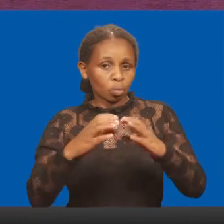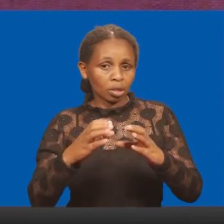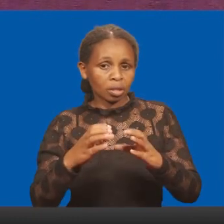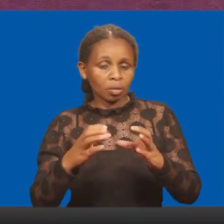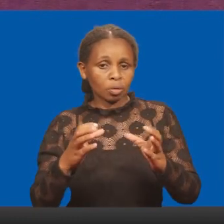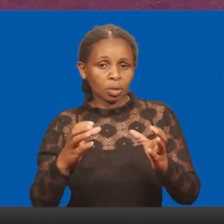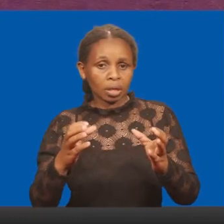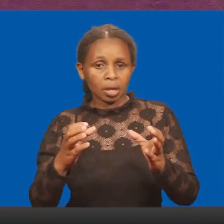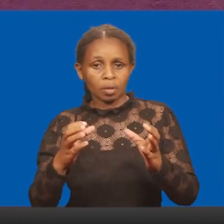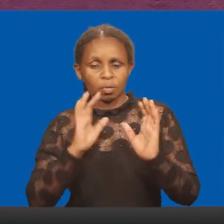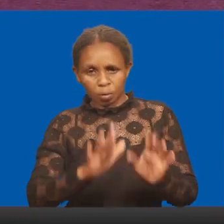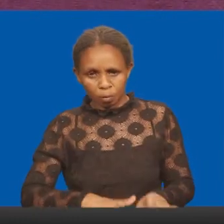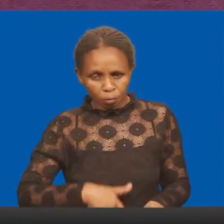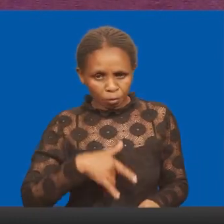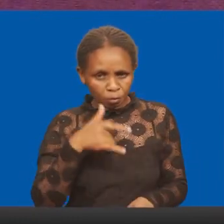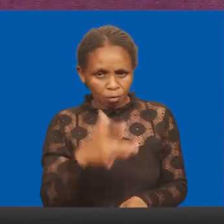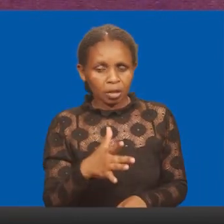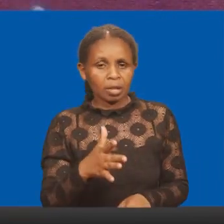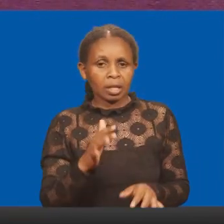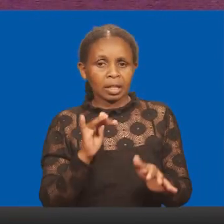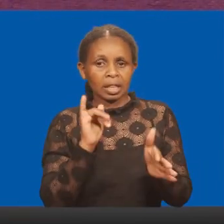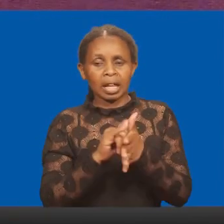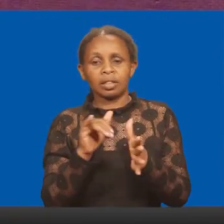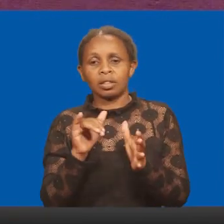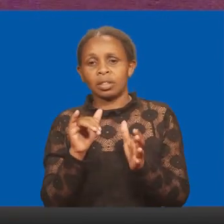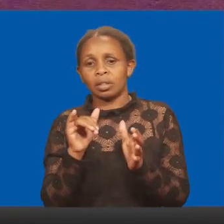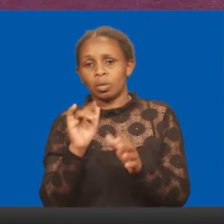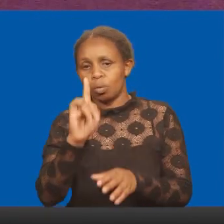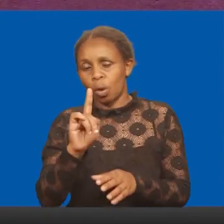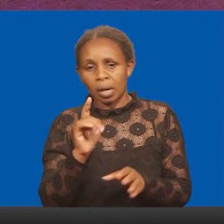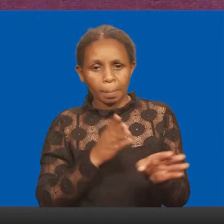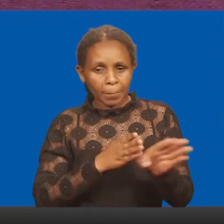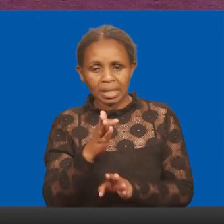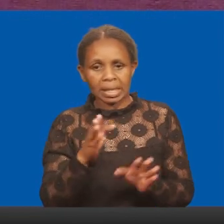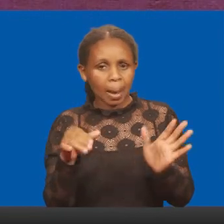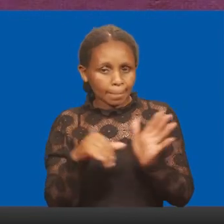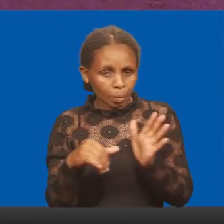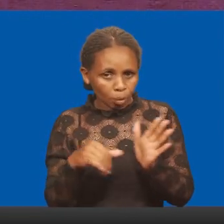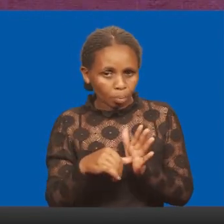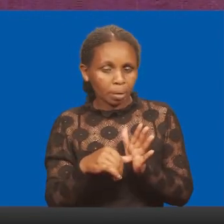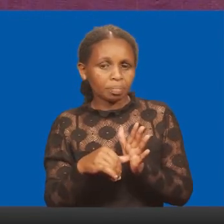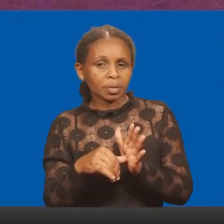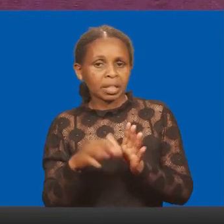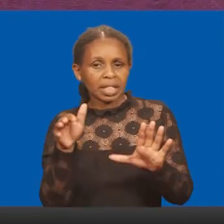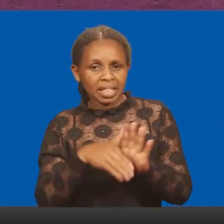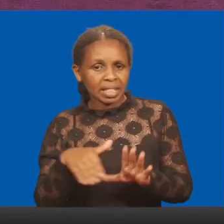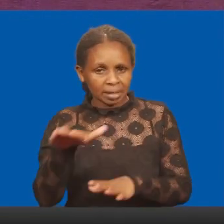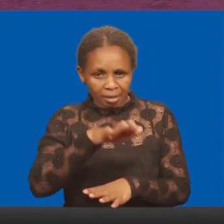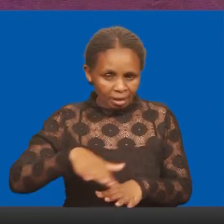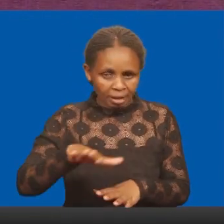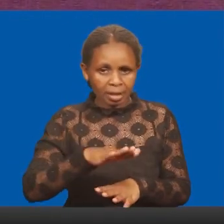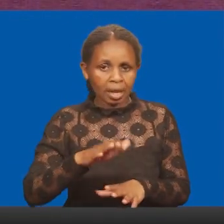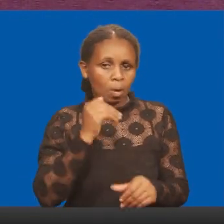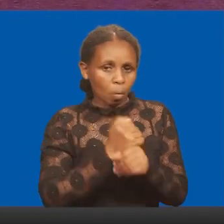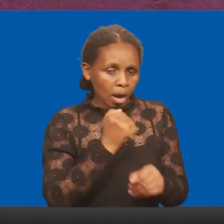community where they are able to feel like what they're doing is okay. I feel like that is one of the major problems. So in the space that